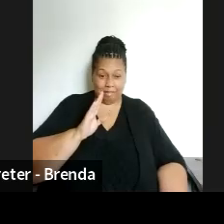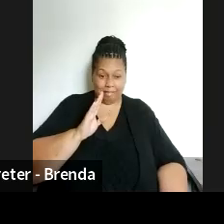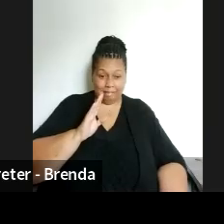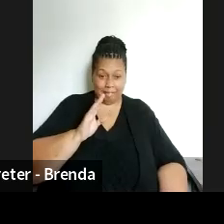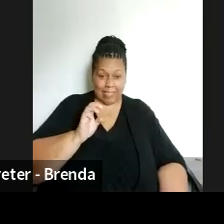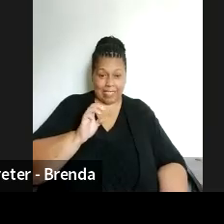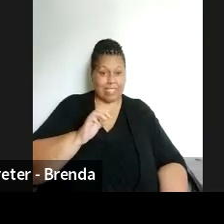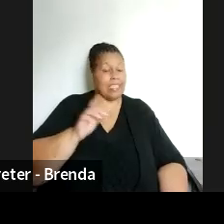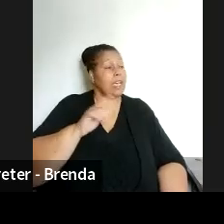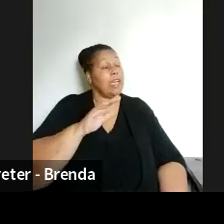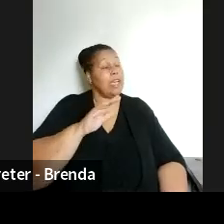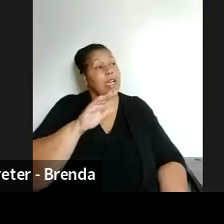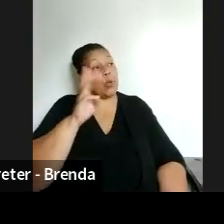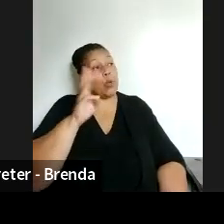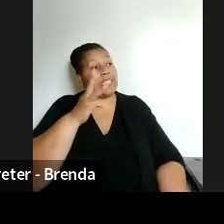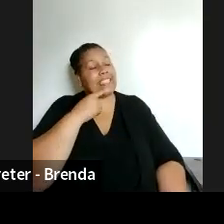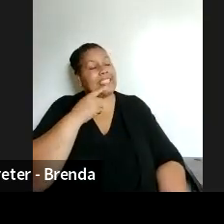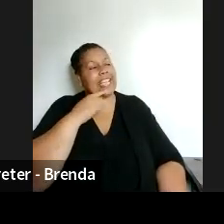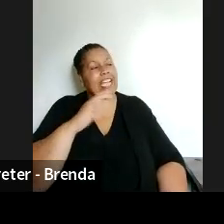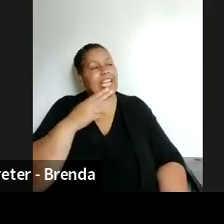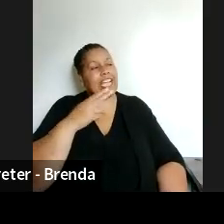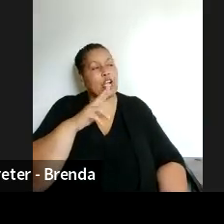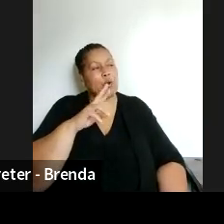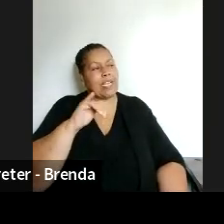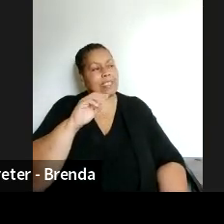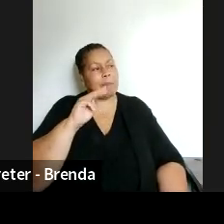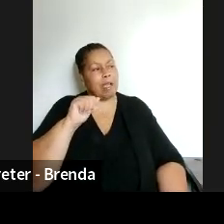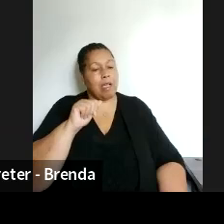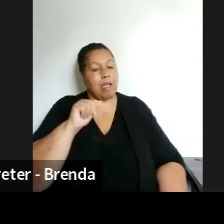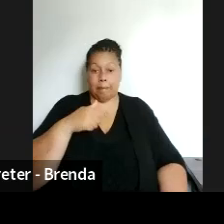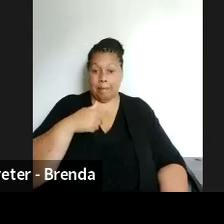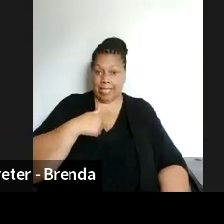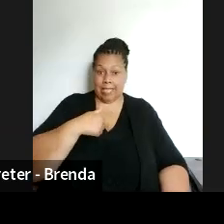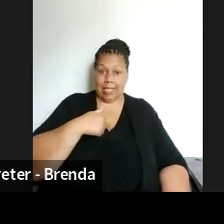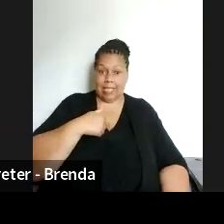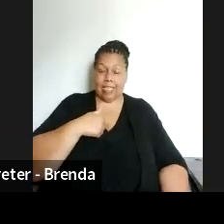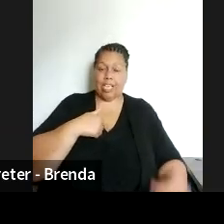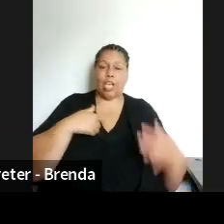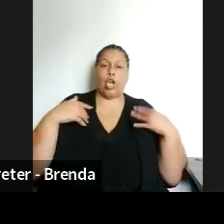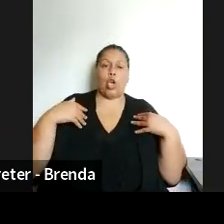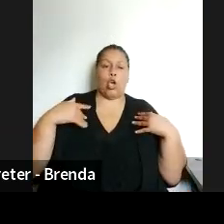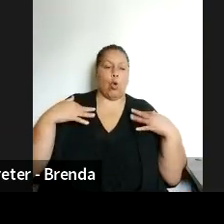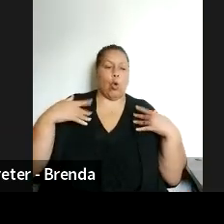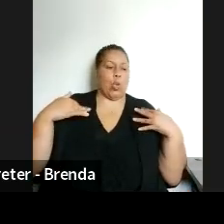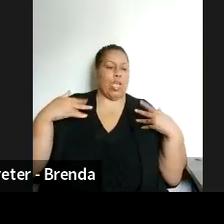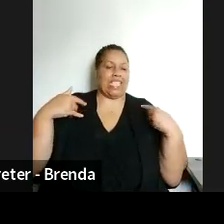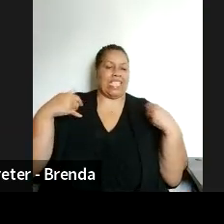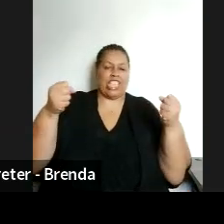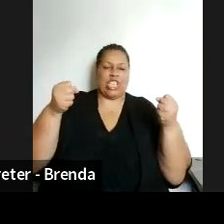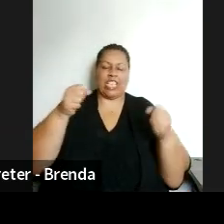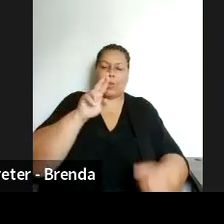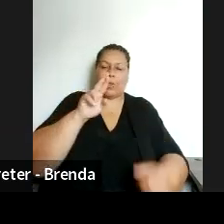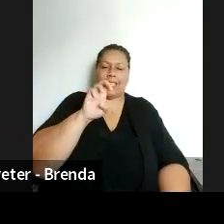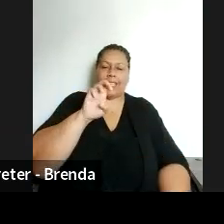Wednesday said charisma, so. Oh, resilience. Resilience, because I have a hard